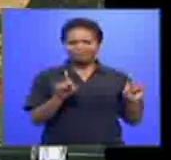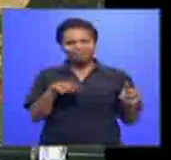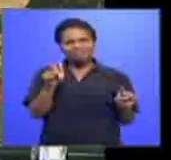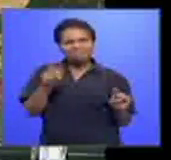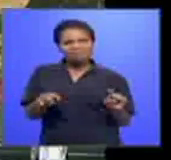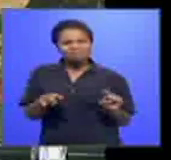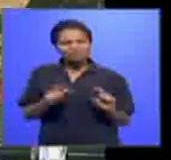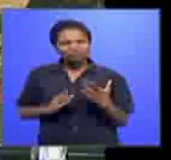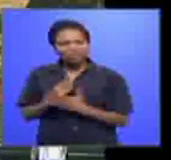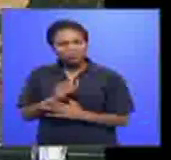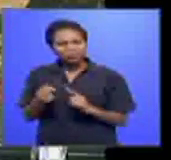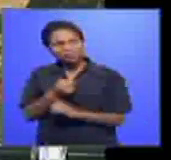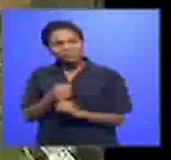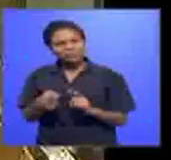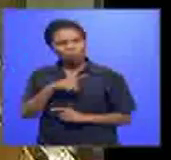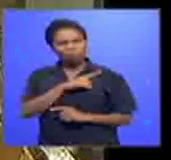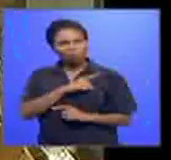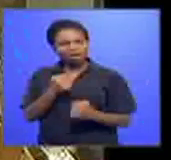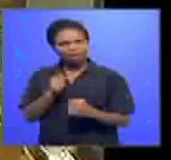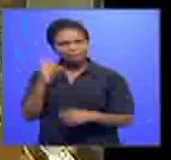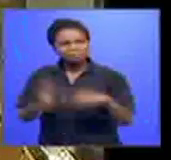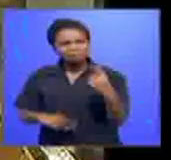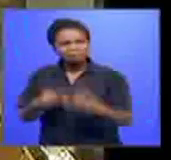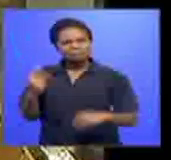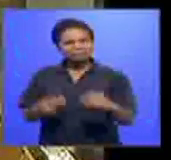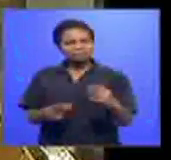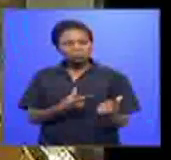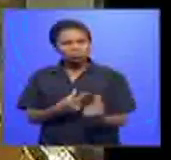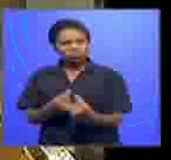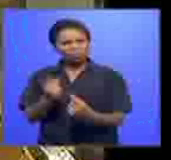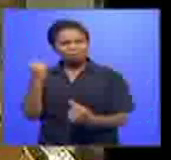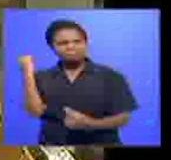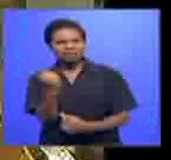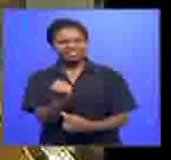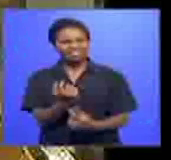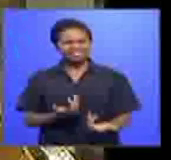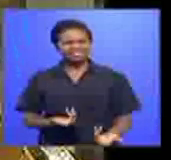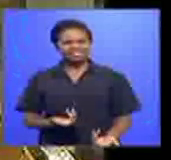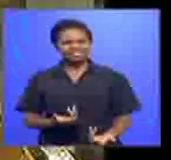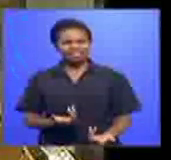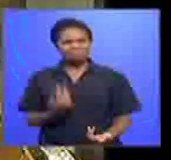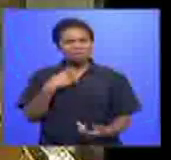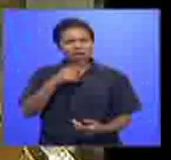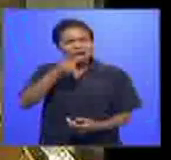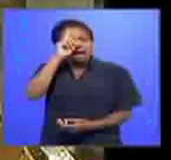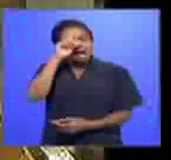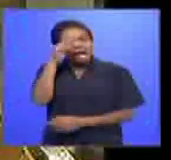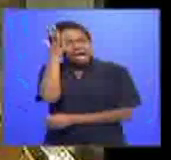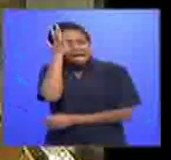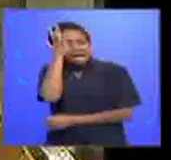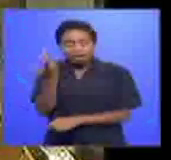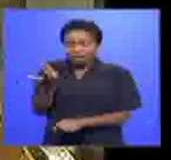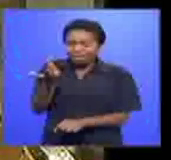of violent actions, such as actions that lead to injury and